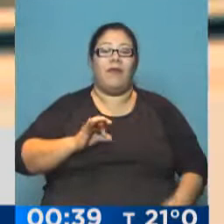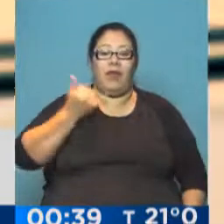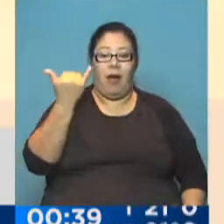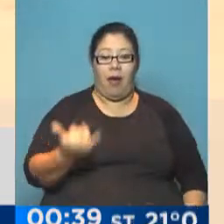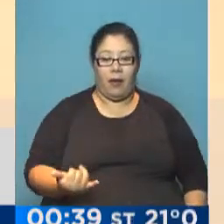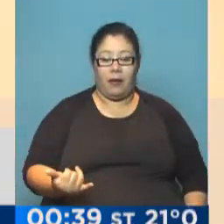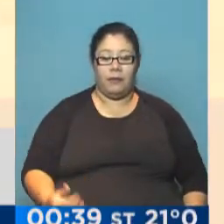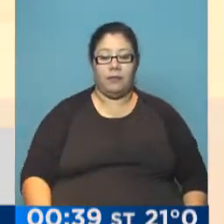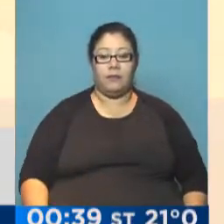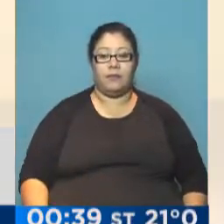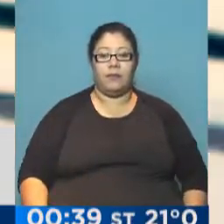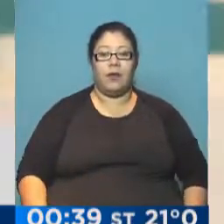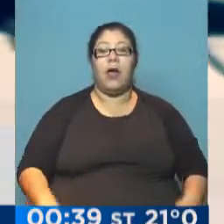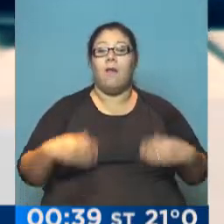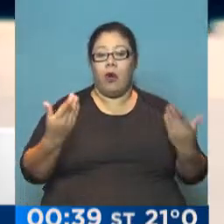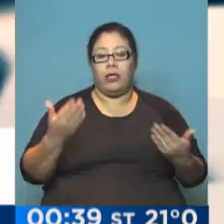it.